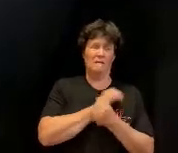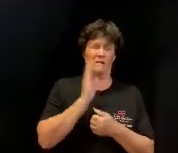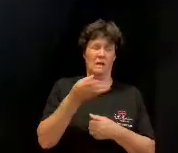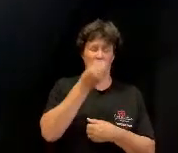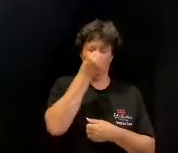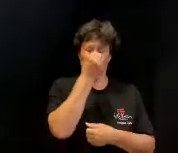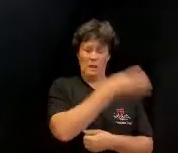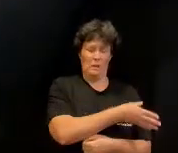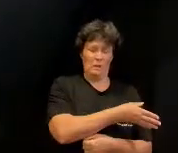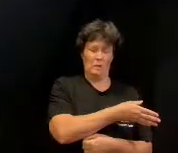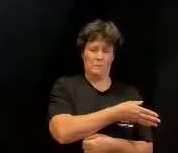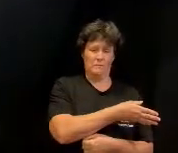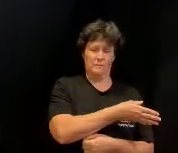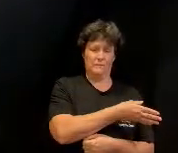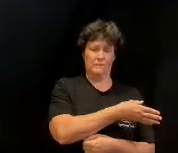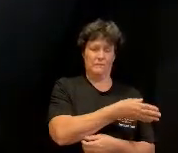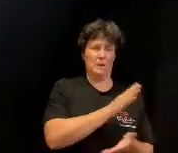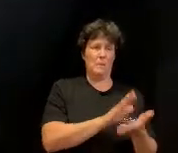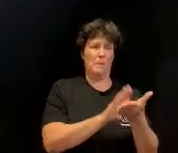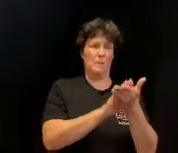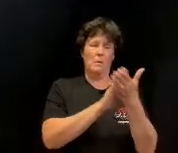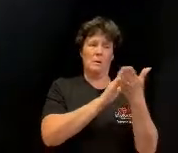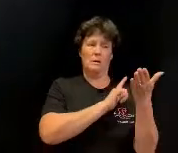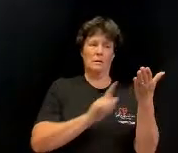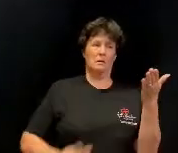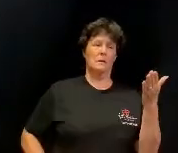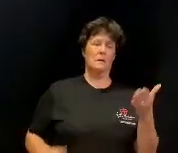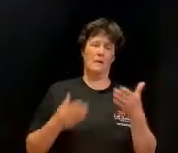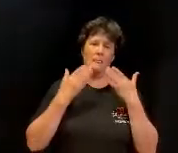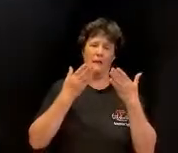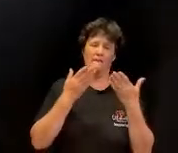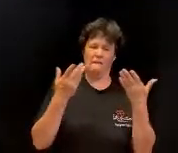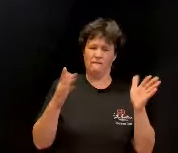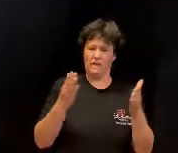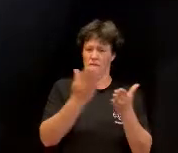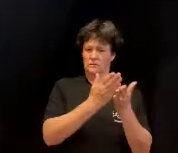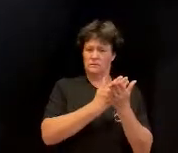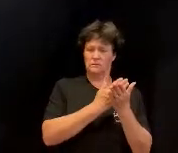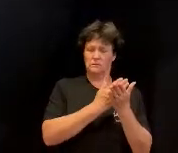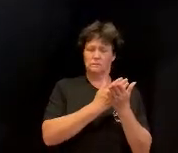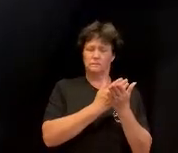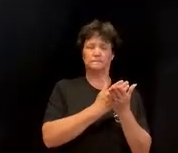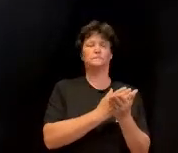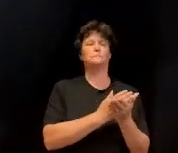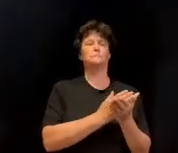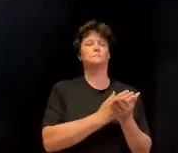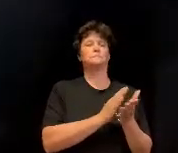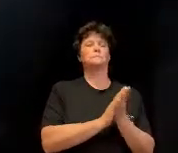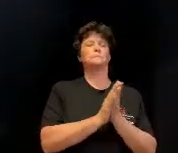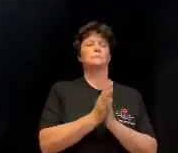right? I'm done. Praise the Lord. Thanks for letting me finish that out. Praise God. Won't you stand to your feet tonight?